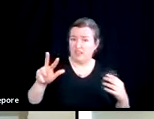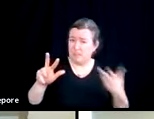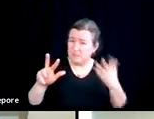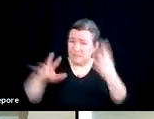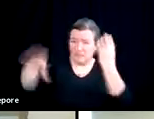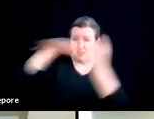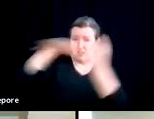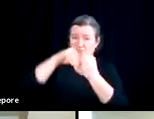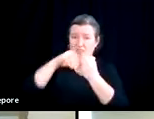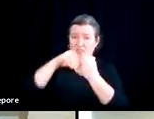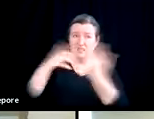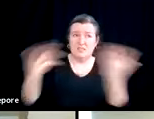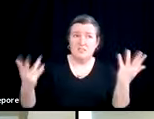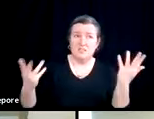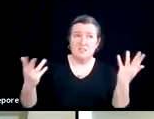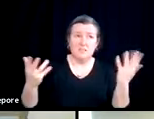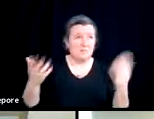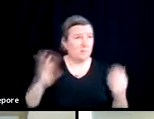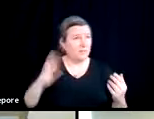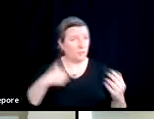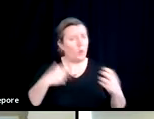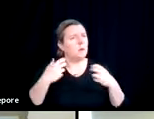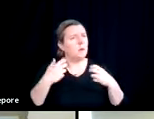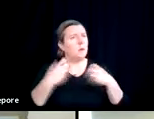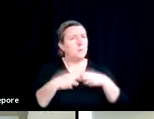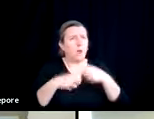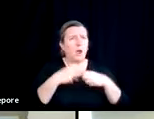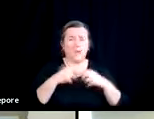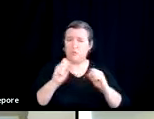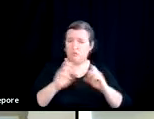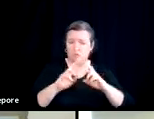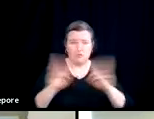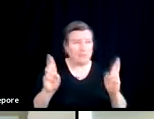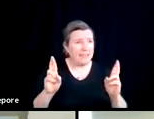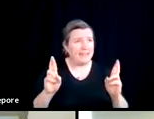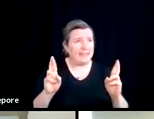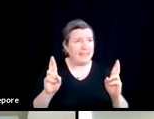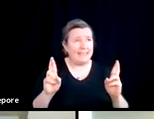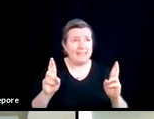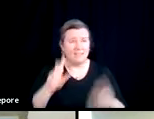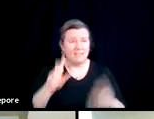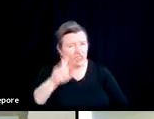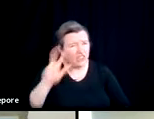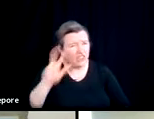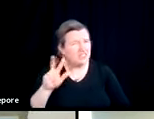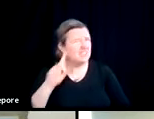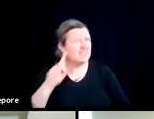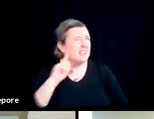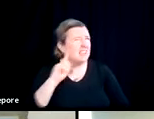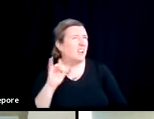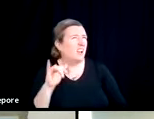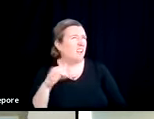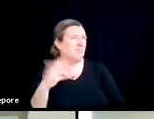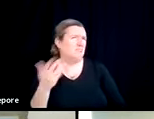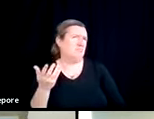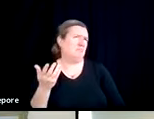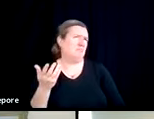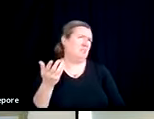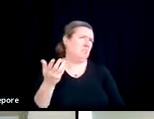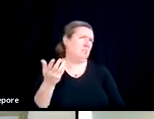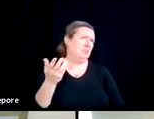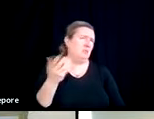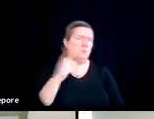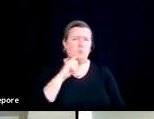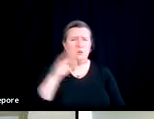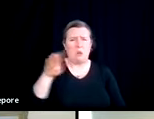getting ready to deal with potential problems? Because the 33, it sounds like it's really a low ball and